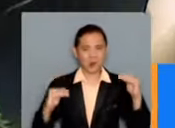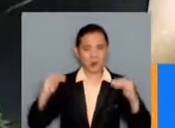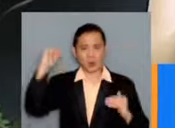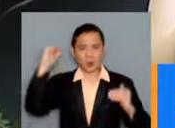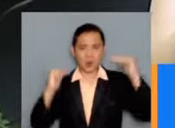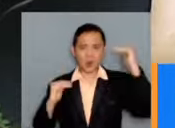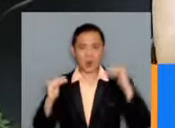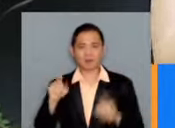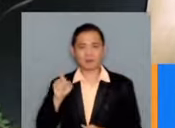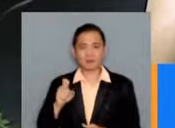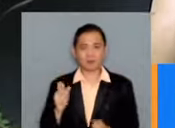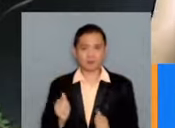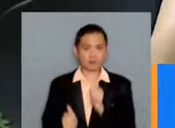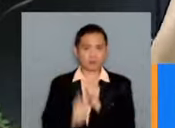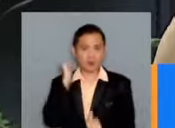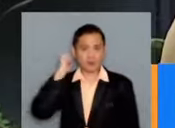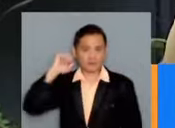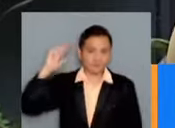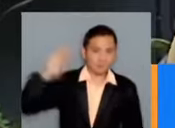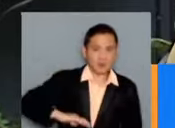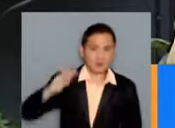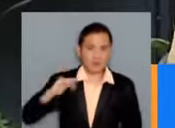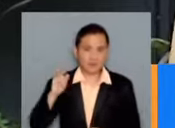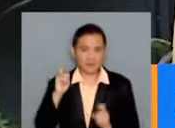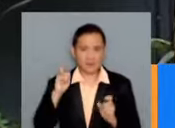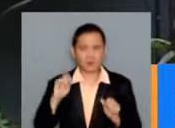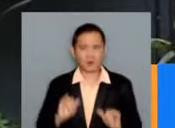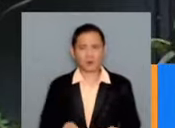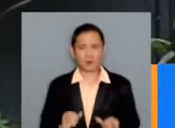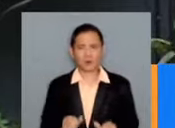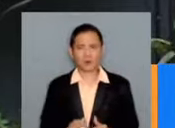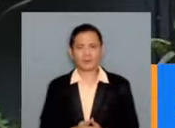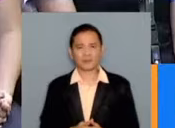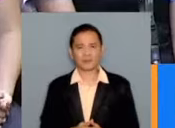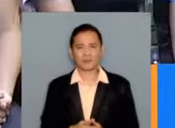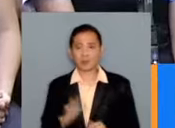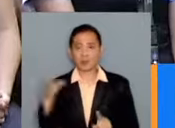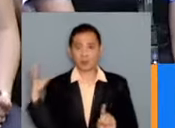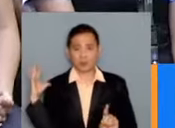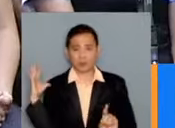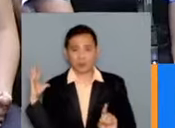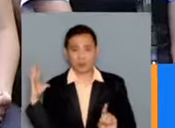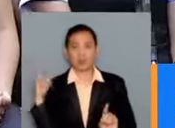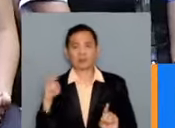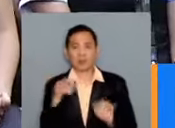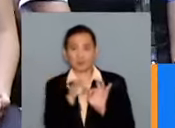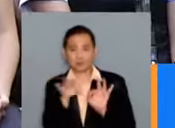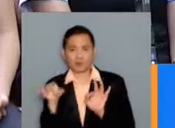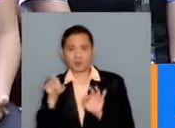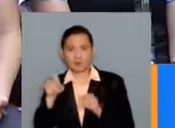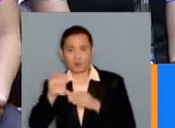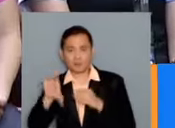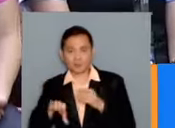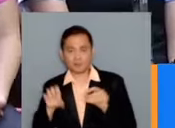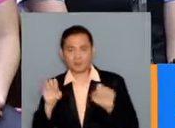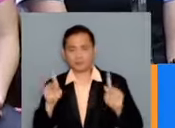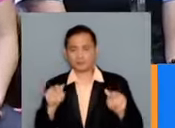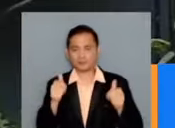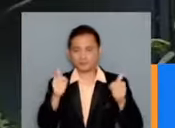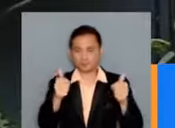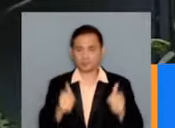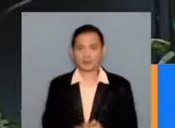kasi parang alam nila lahat. Alam agad, pero again, just wait for us to finish the question. Yes. Pero tama naman. Okay, this one, the third one is